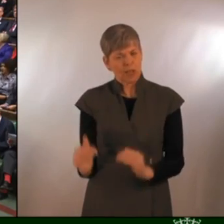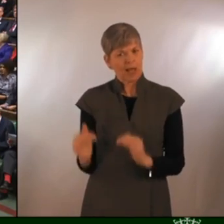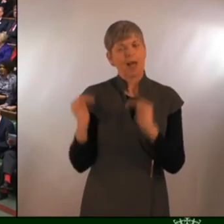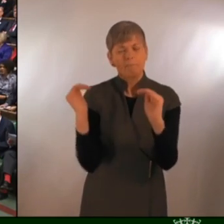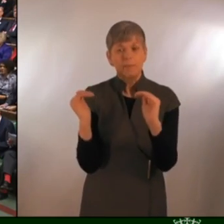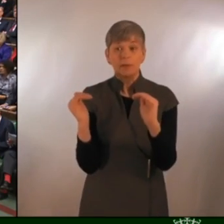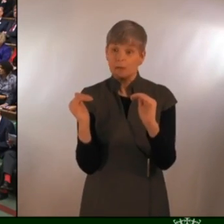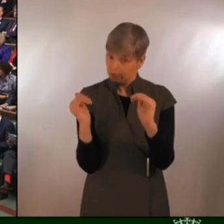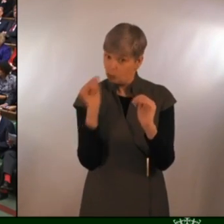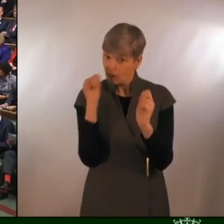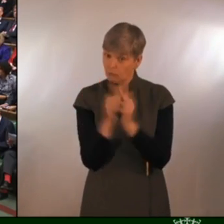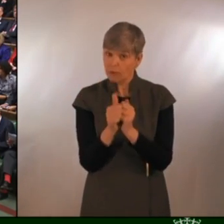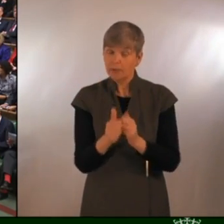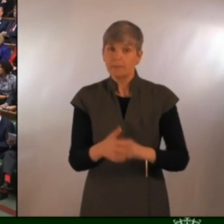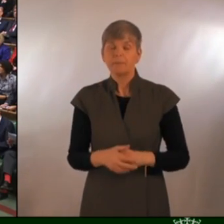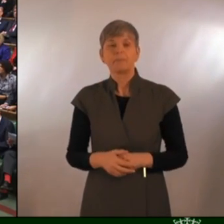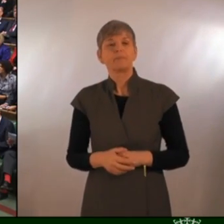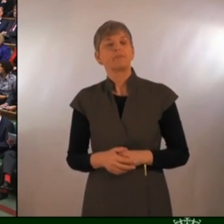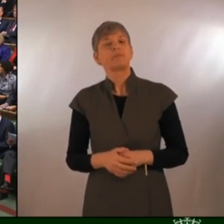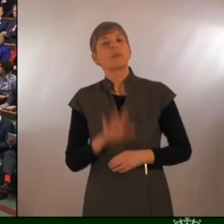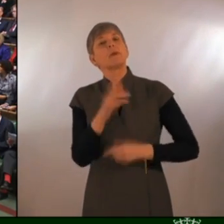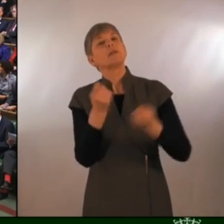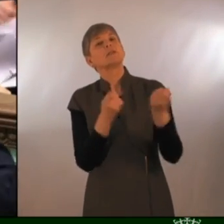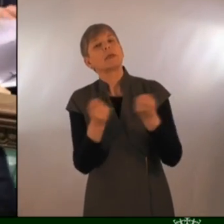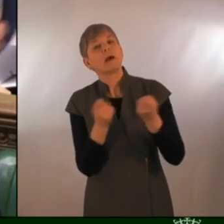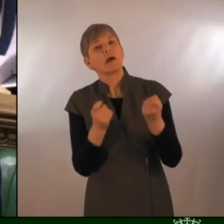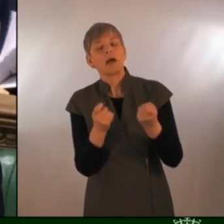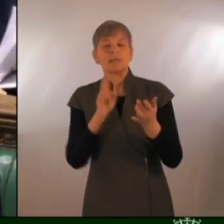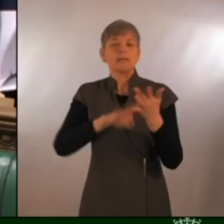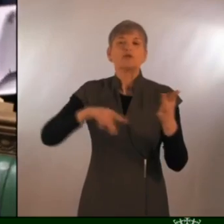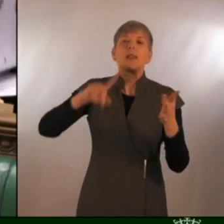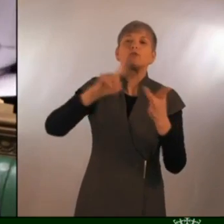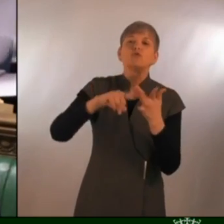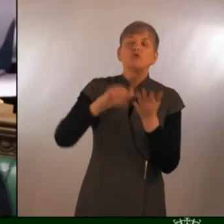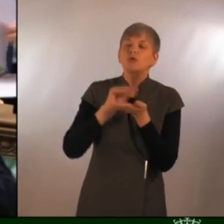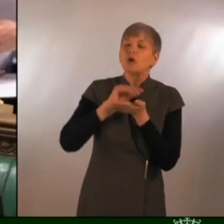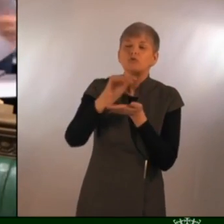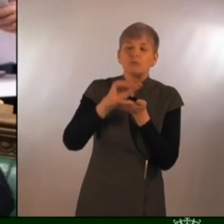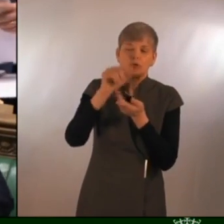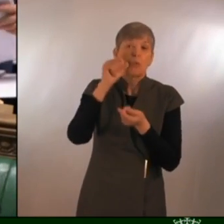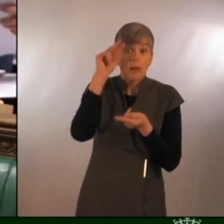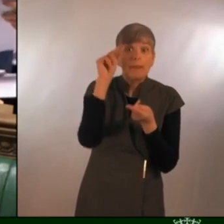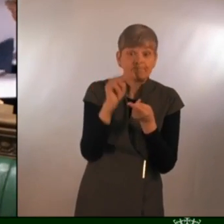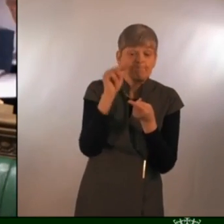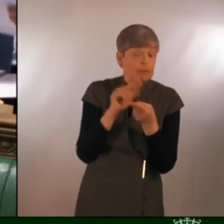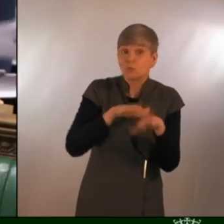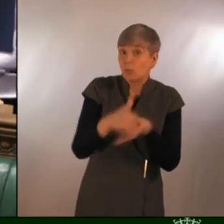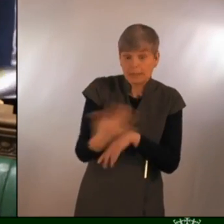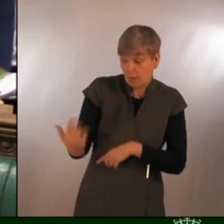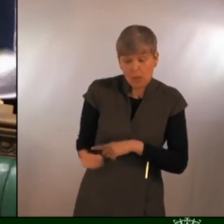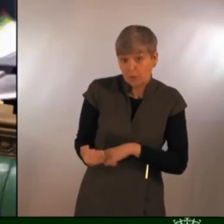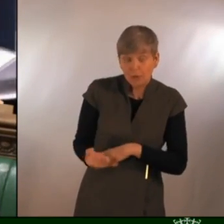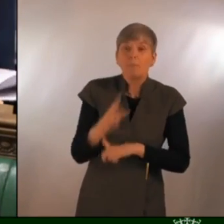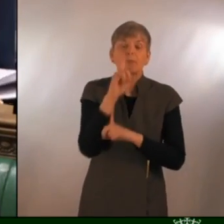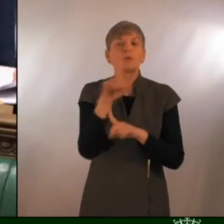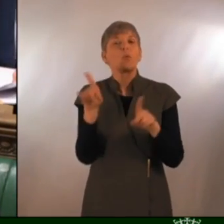not only are we cutting national insurance contributions for everybody, whatever their pay, but of course we're also lifting